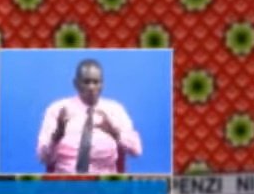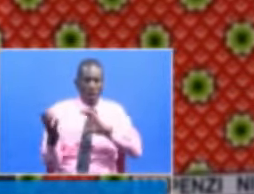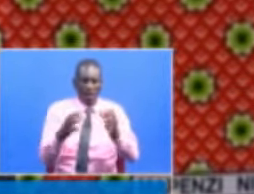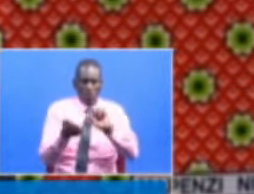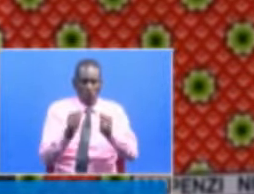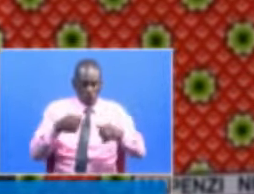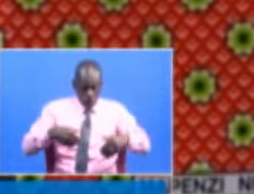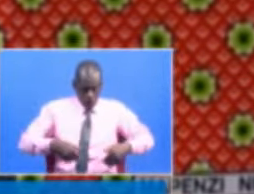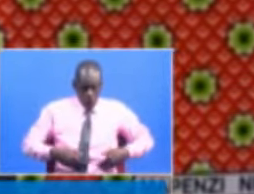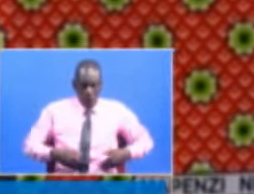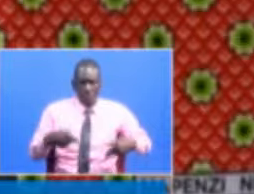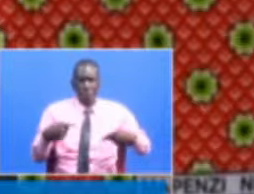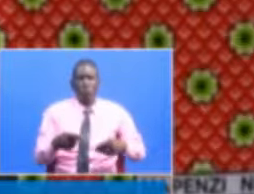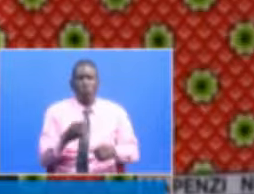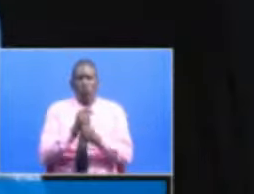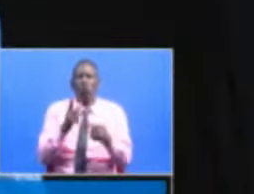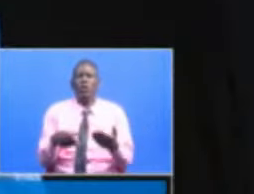climate change?